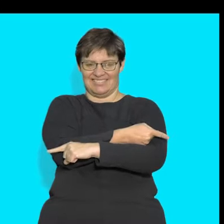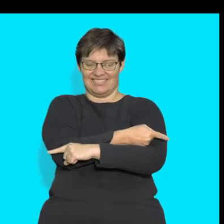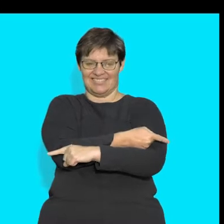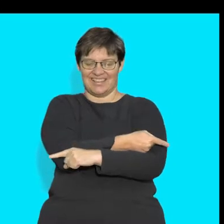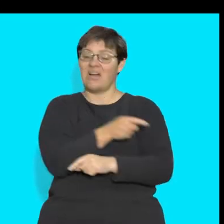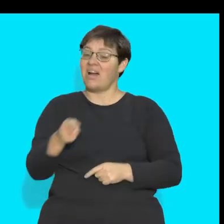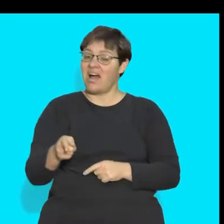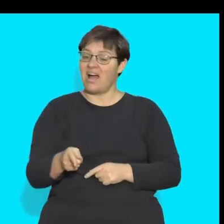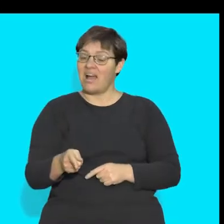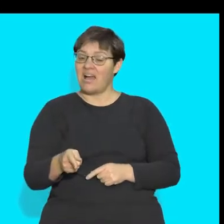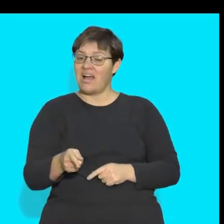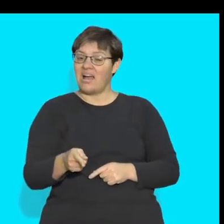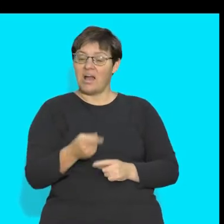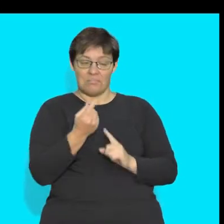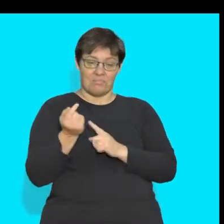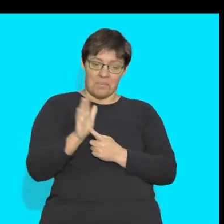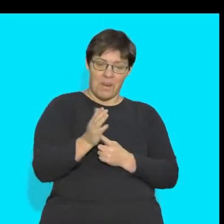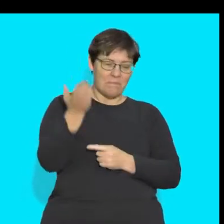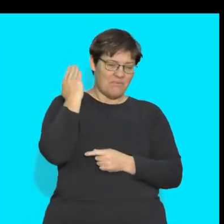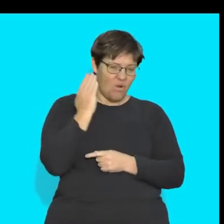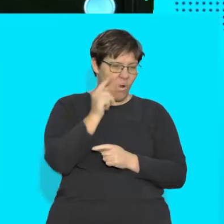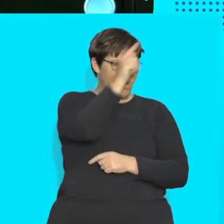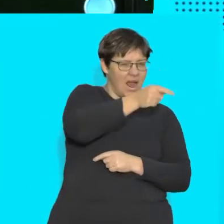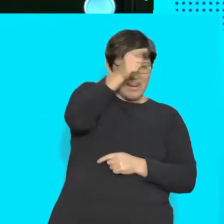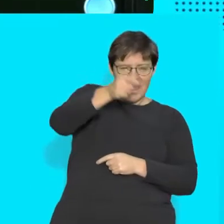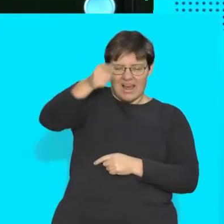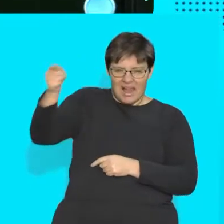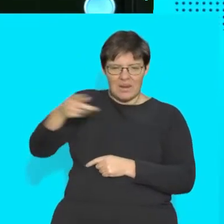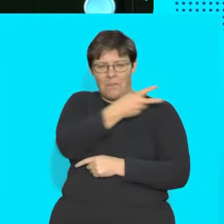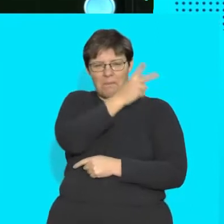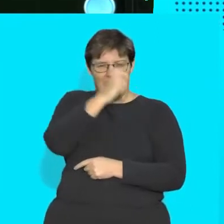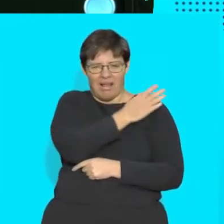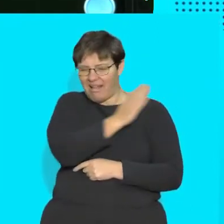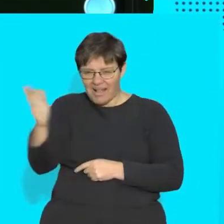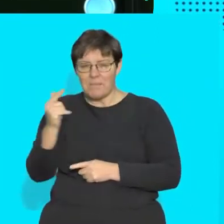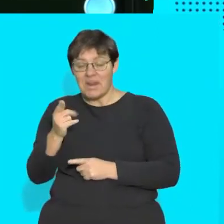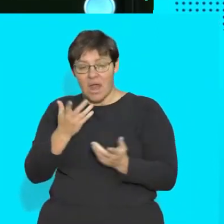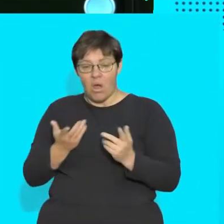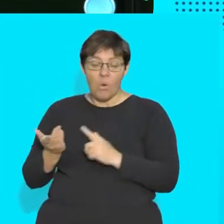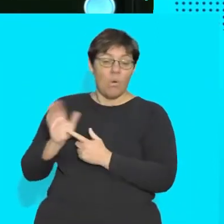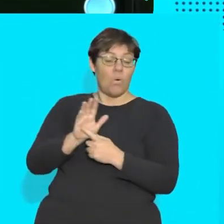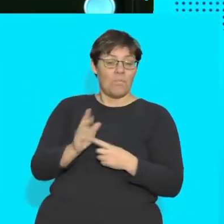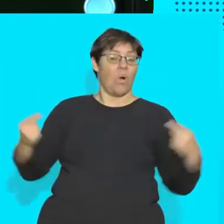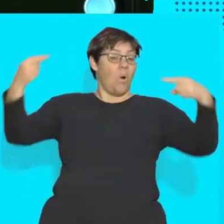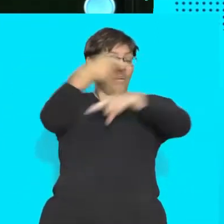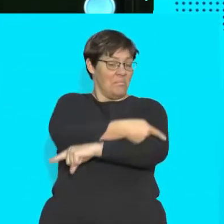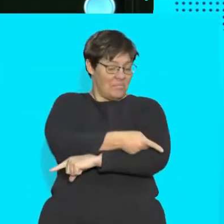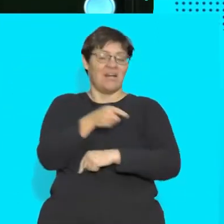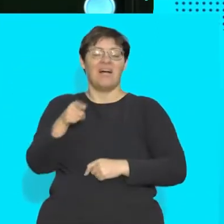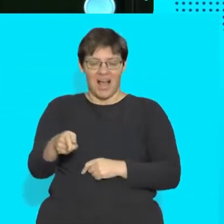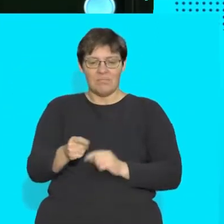that were given off. Now in the absorption, they're the ones that are taken in. How we create